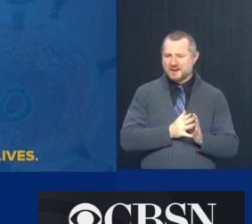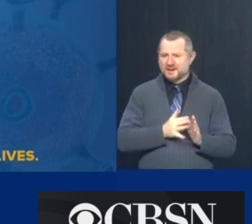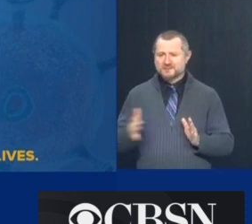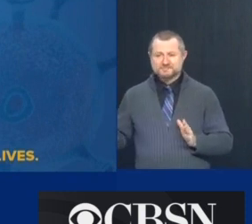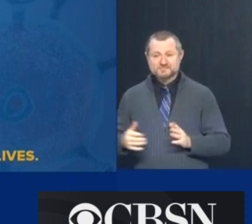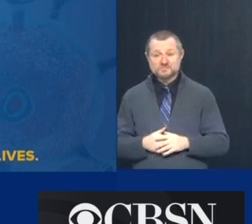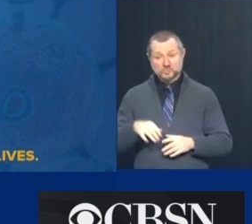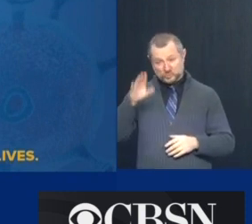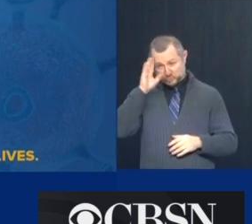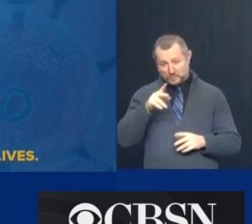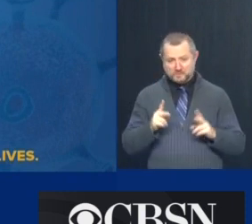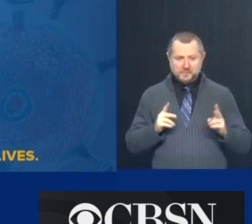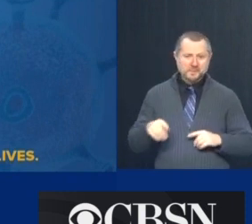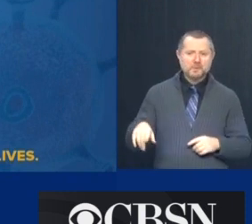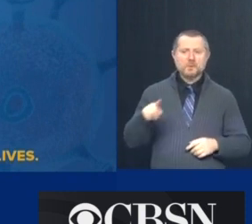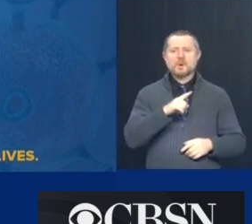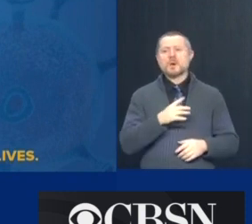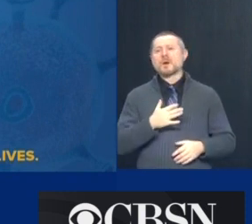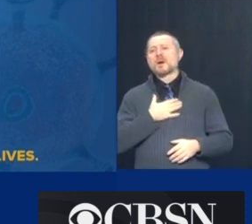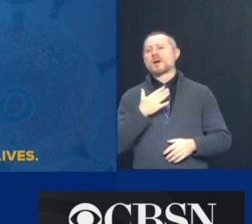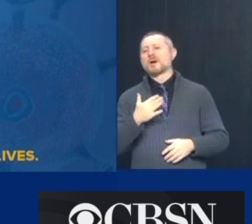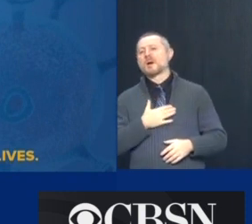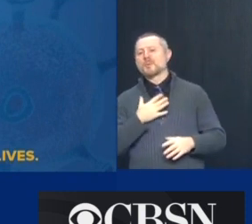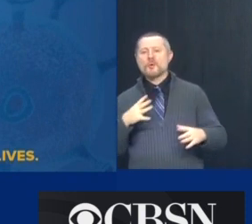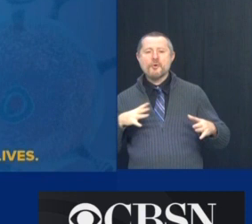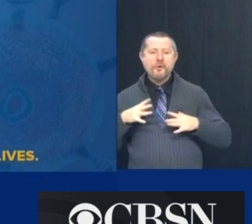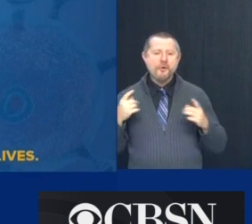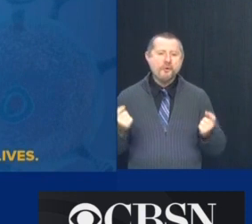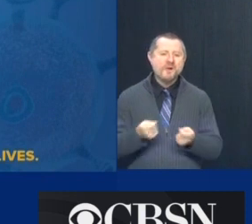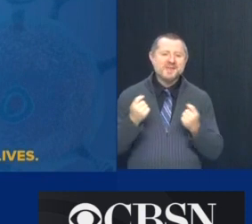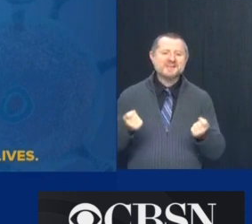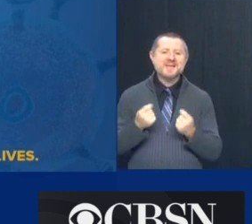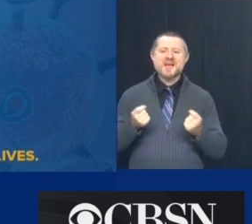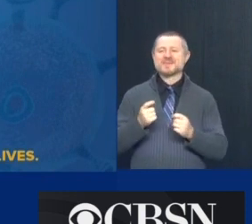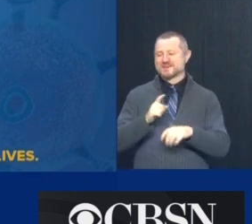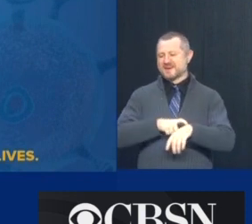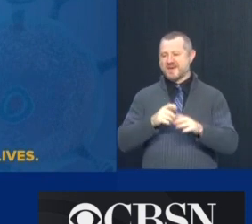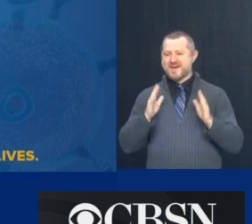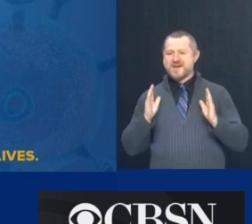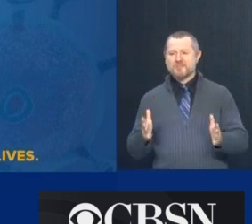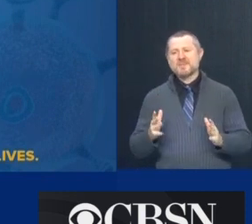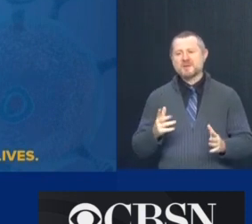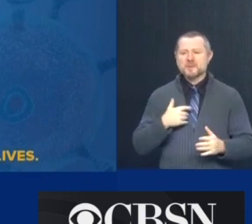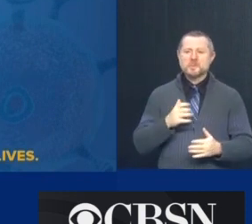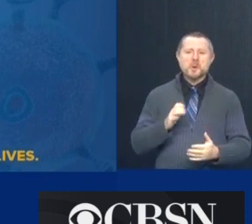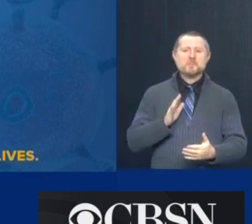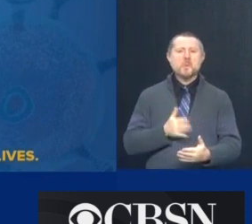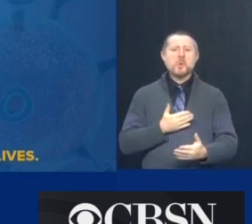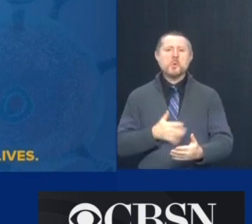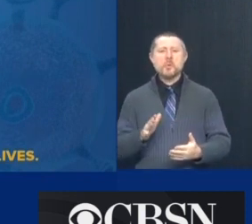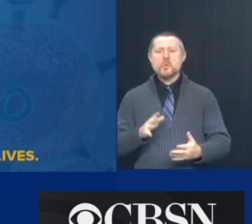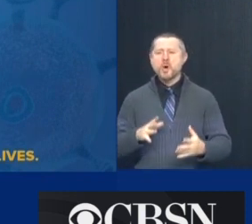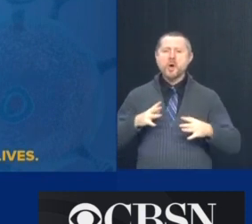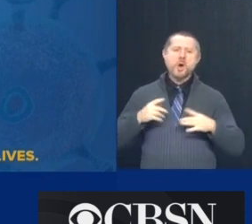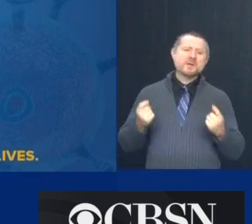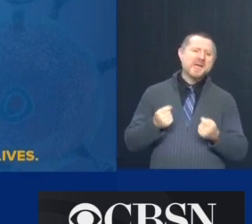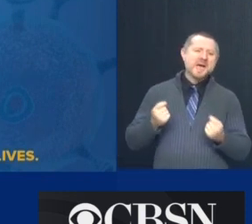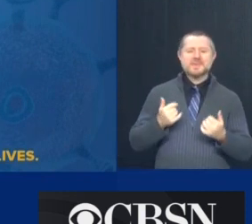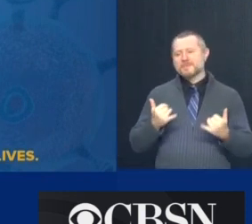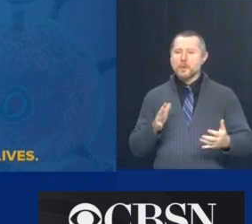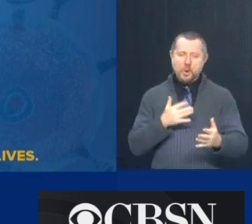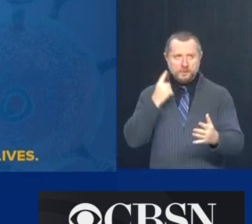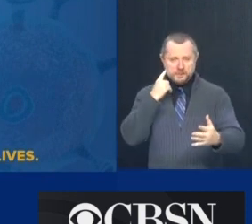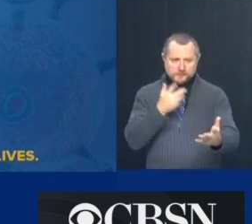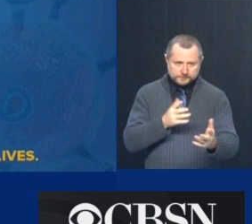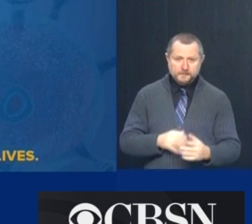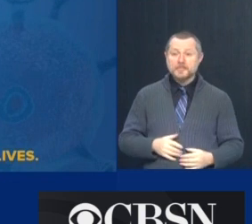now all happy and cheery, and we're going to come together, and and we're doing gift buying, and we're going to